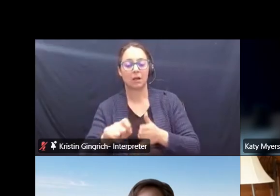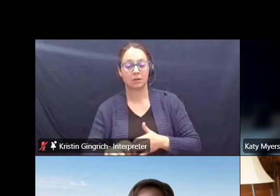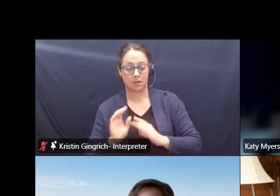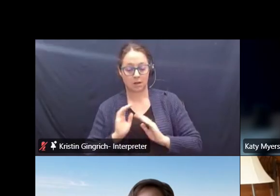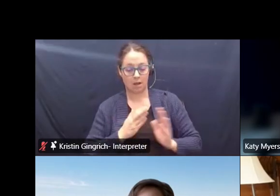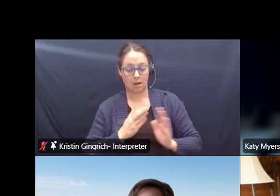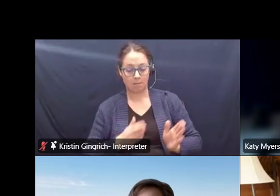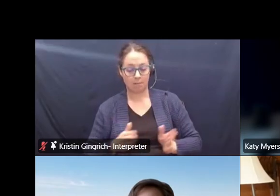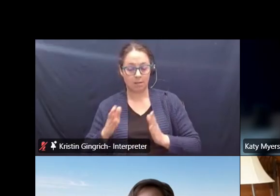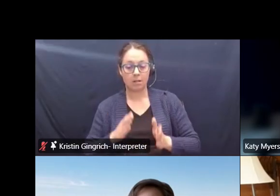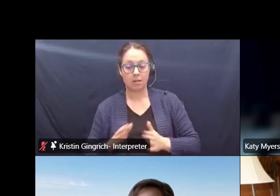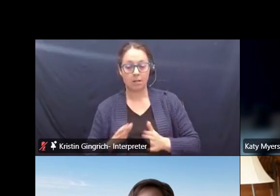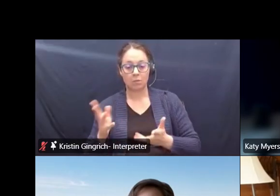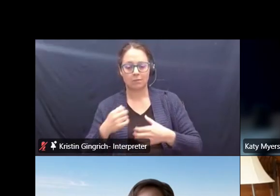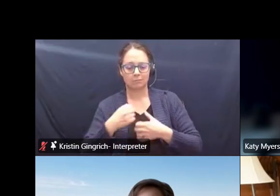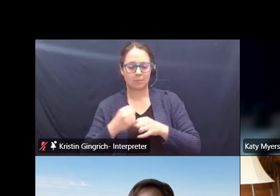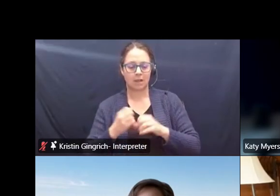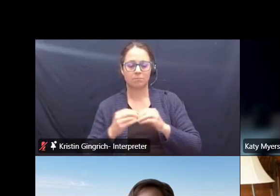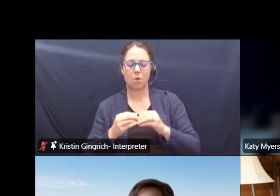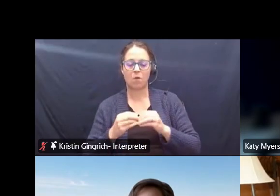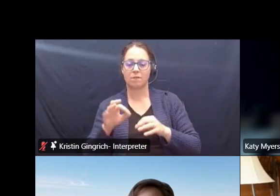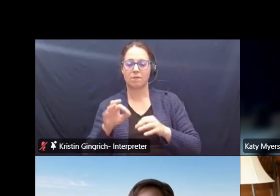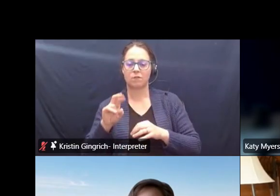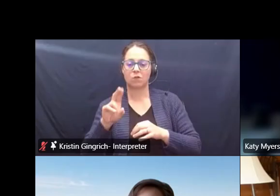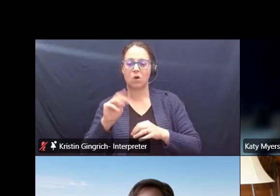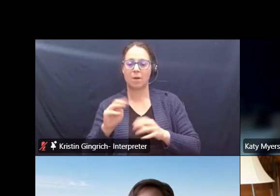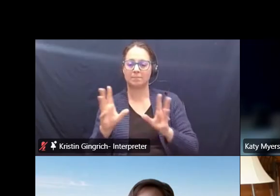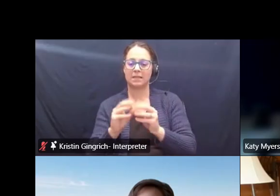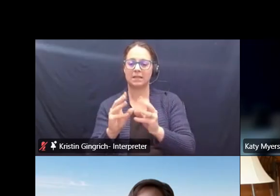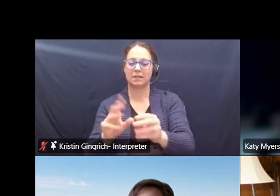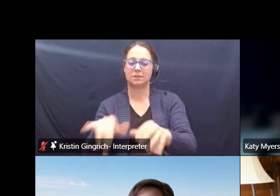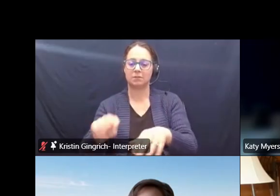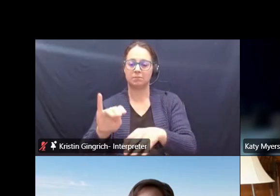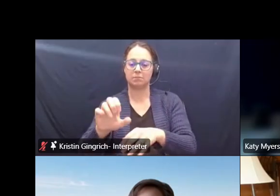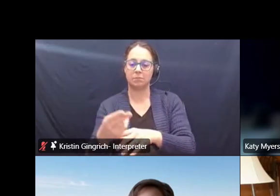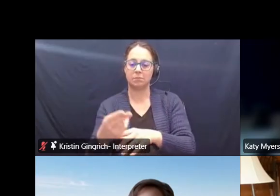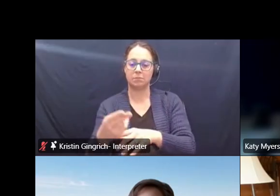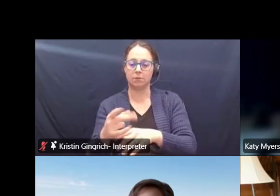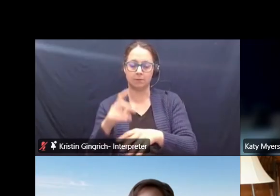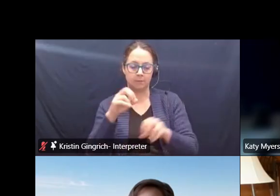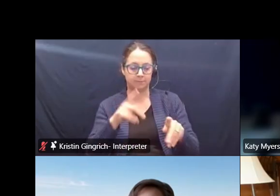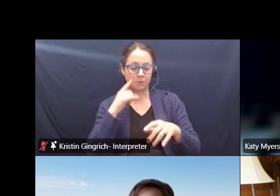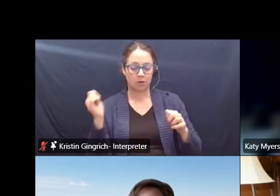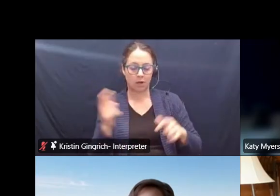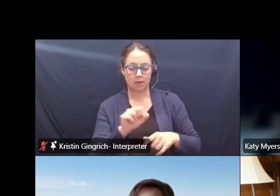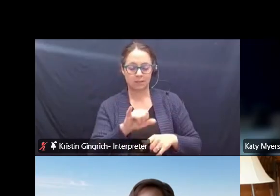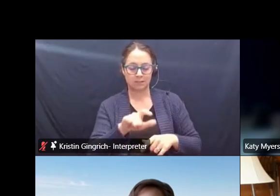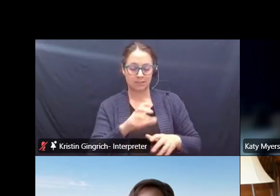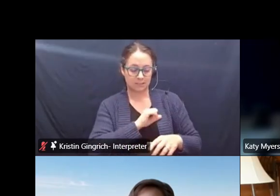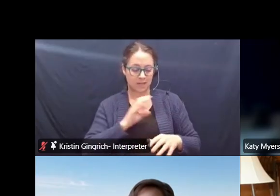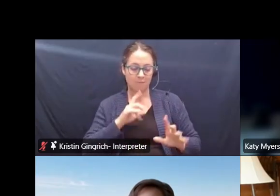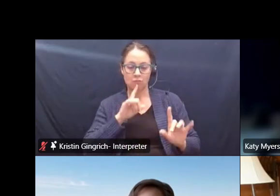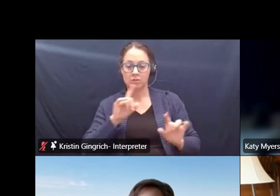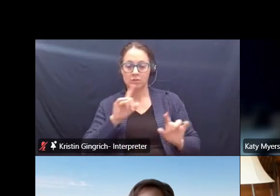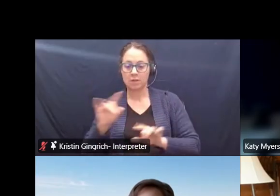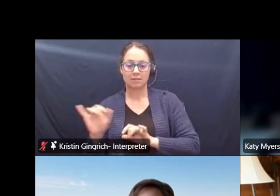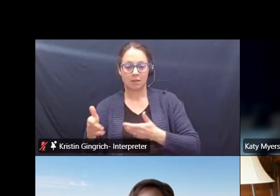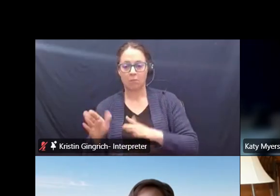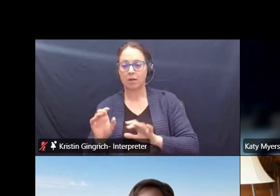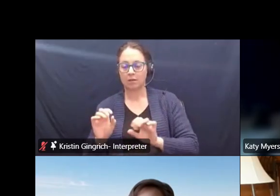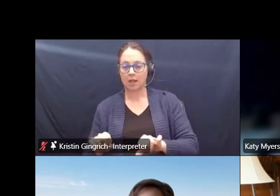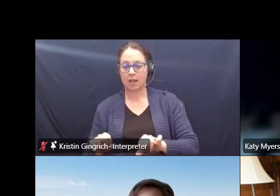is to conduct more forums in March that give an opportunity for all the SIL staff to be able to respond in the same way, and